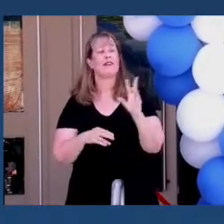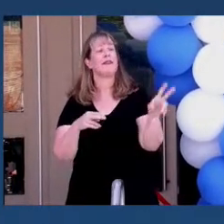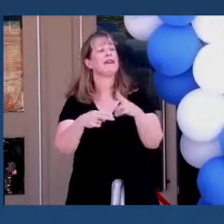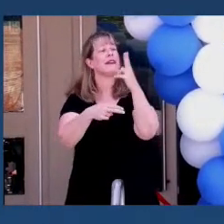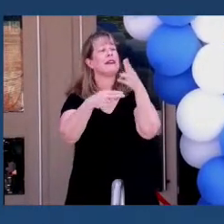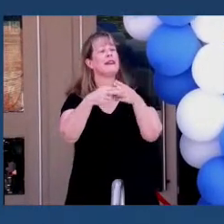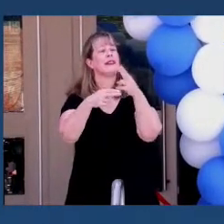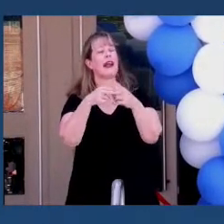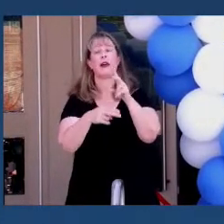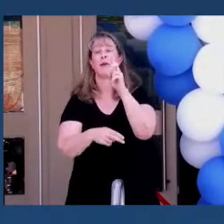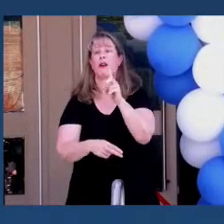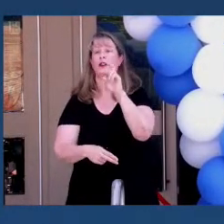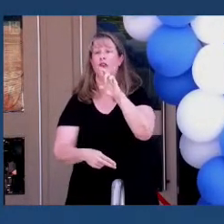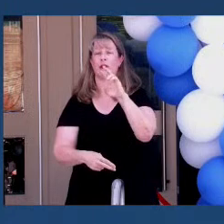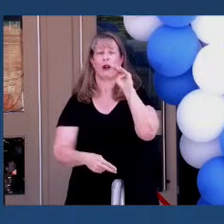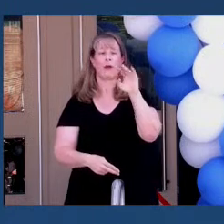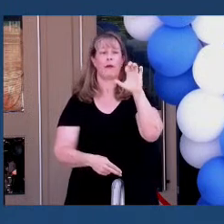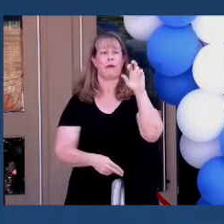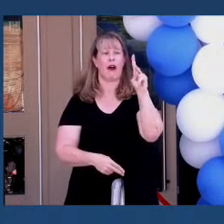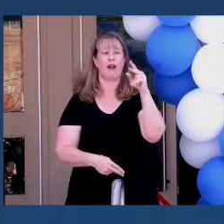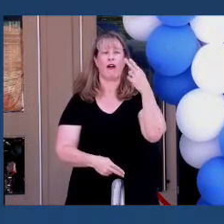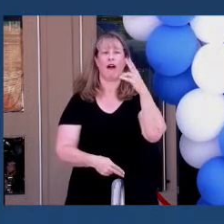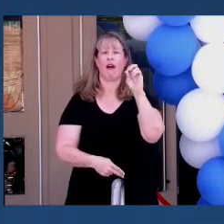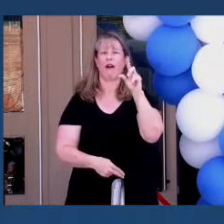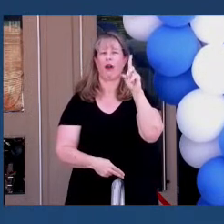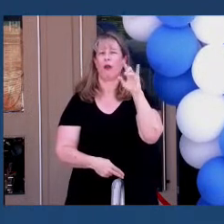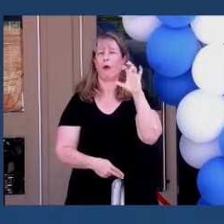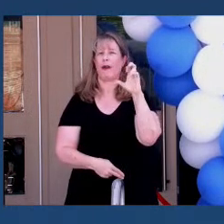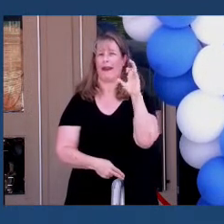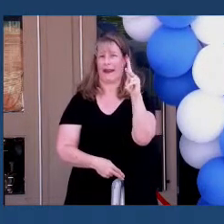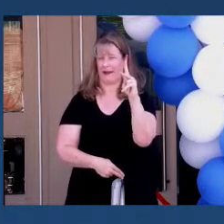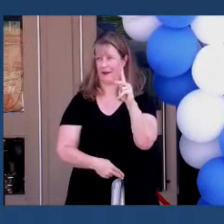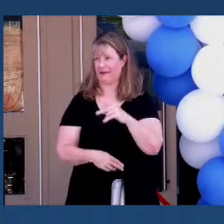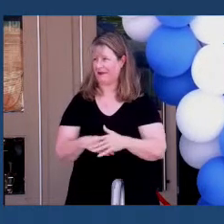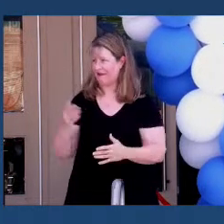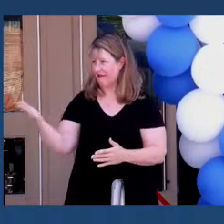of Dr. Mark Holliday. If you could come up, please, sir.